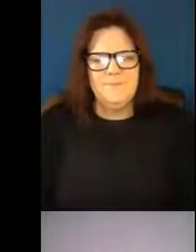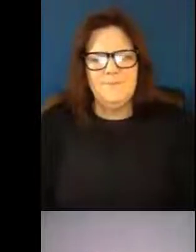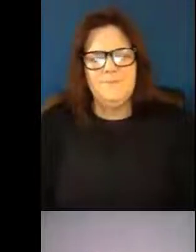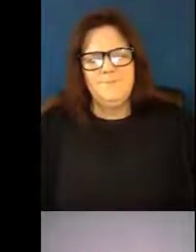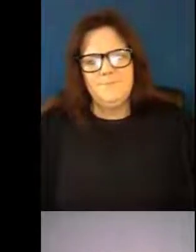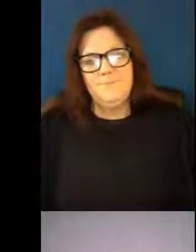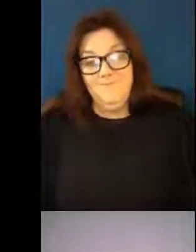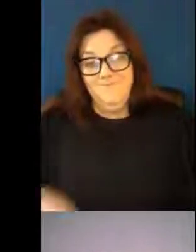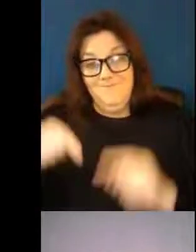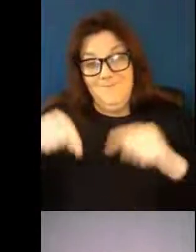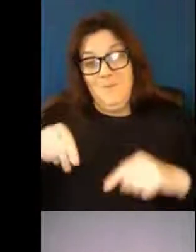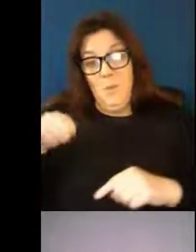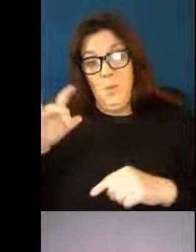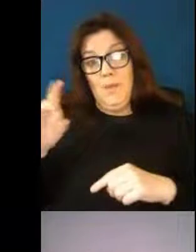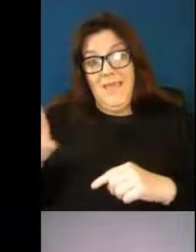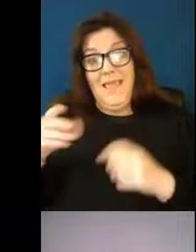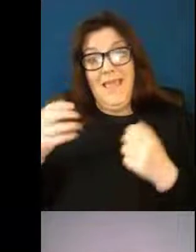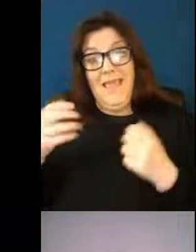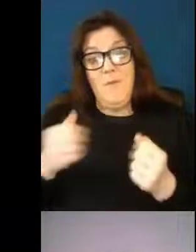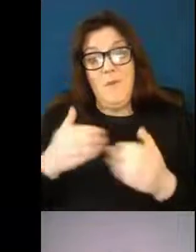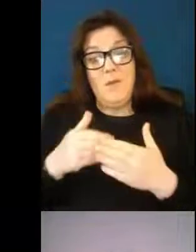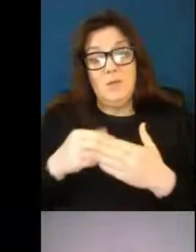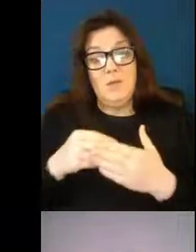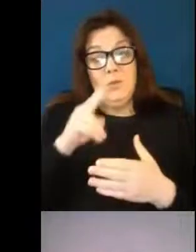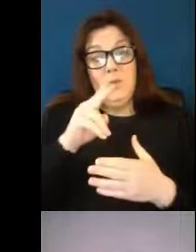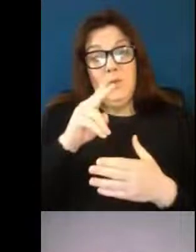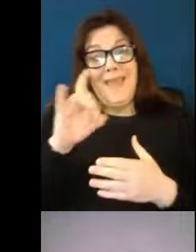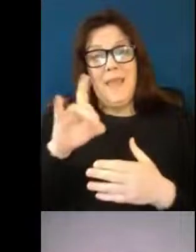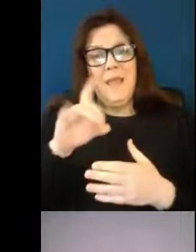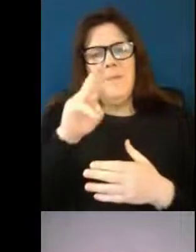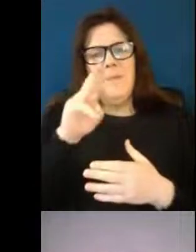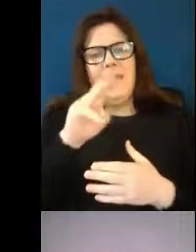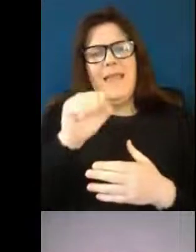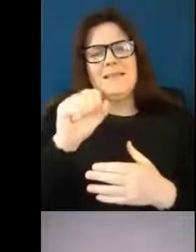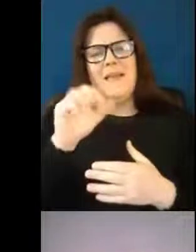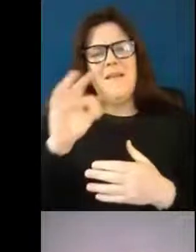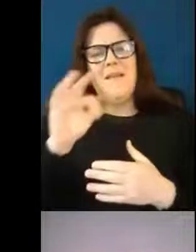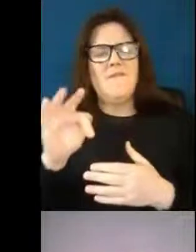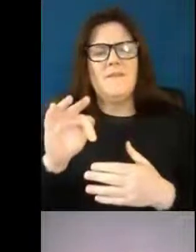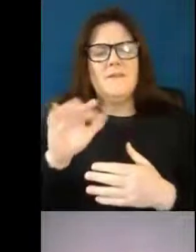in the UK, we have the UK PSF, which is the